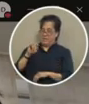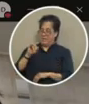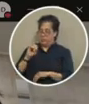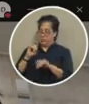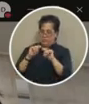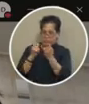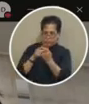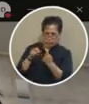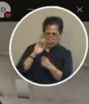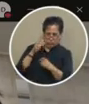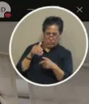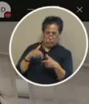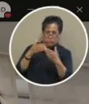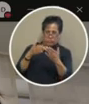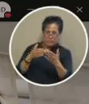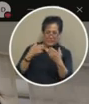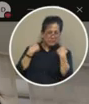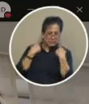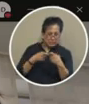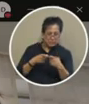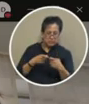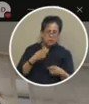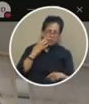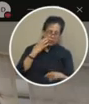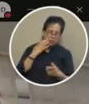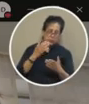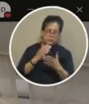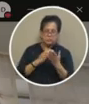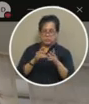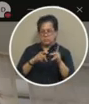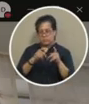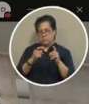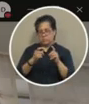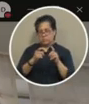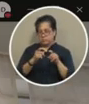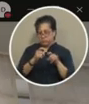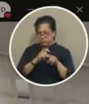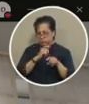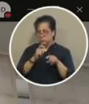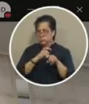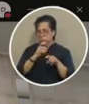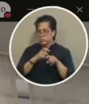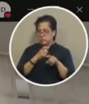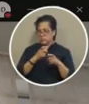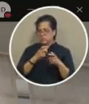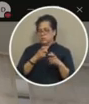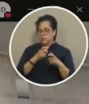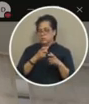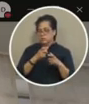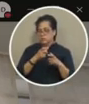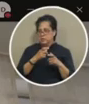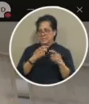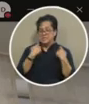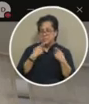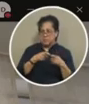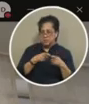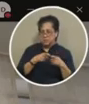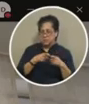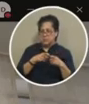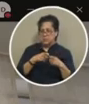will you all be providing this in Spanish? I know I've been getting a lot of questions in Spanish from my constituents.